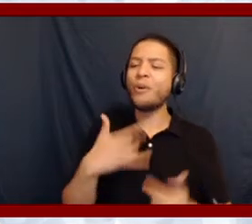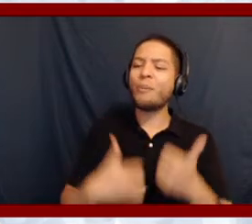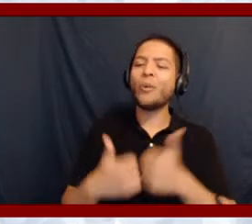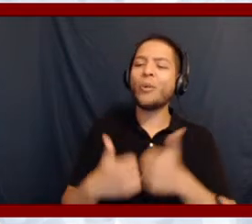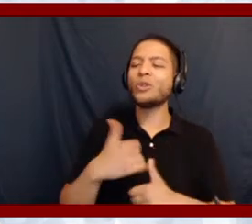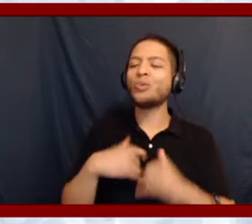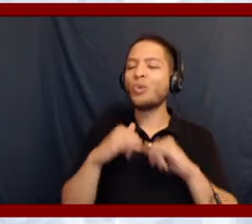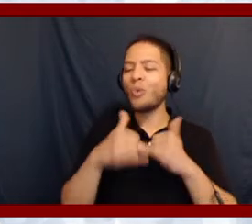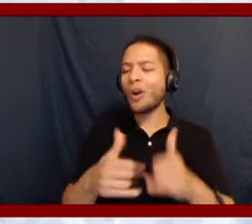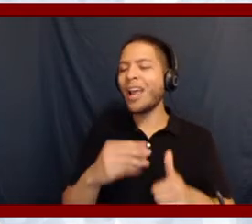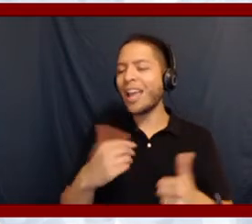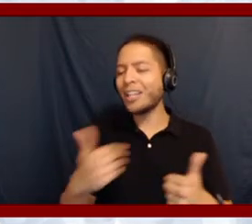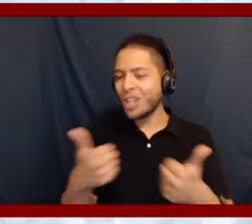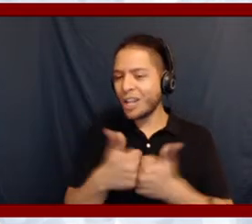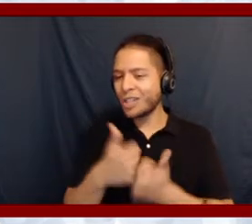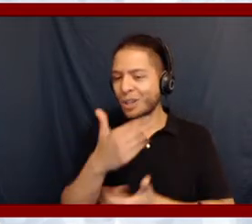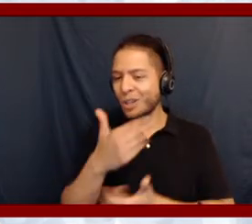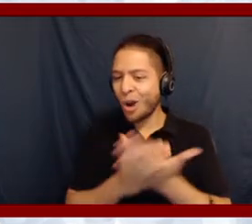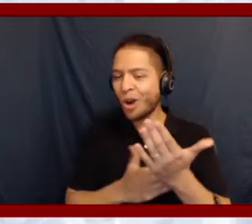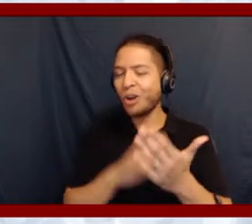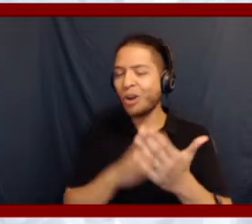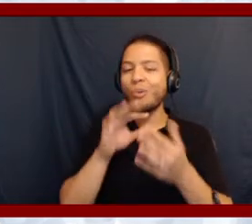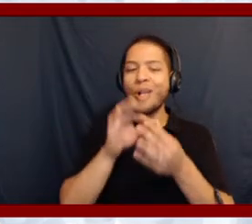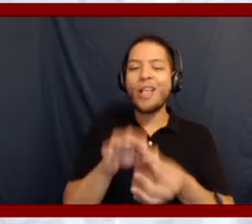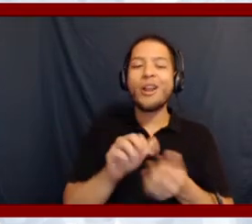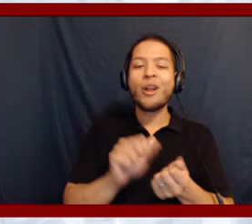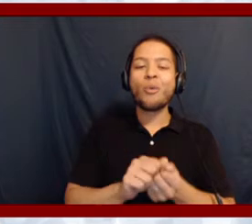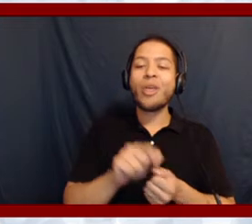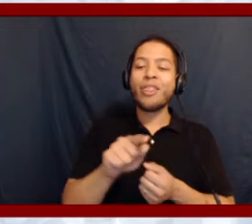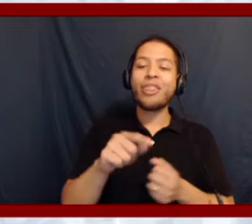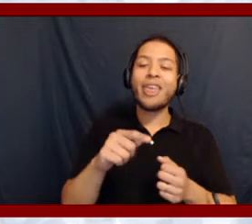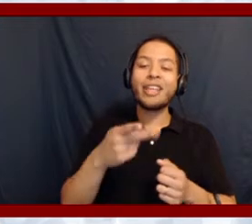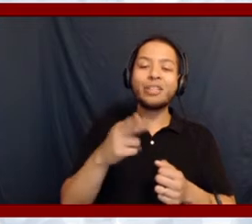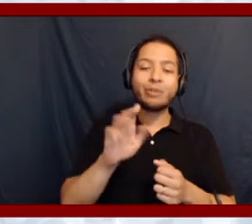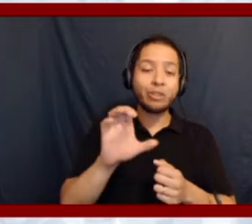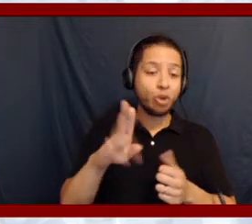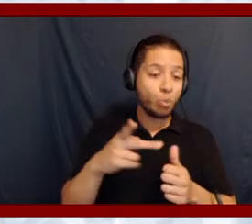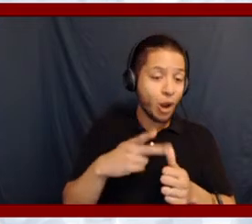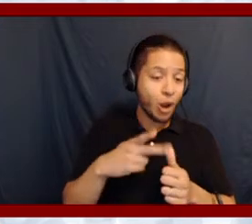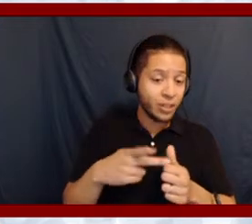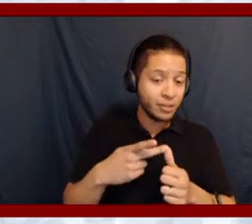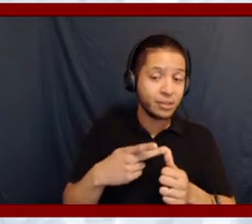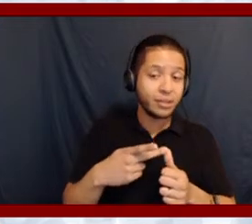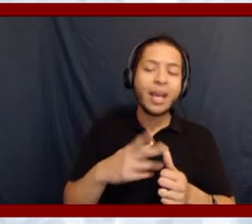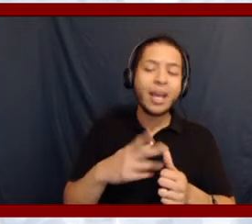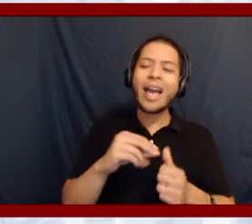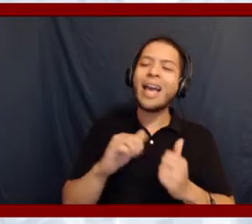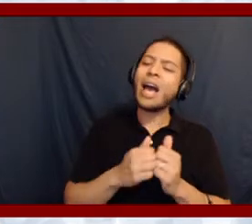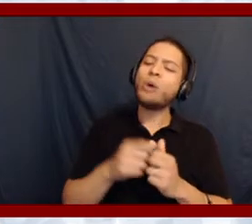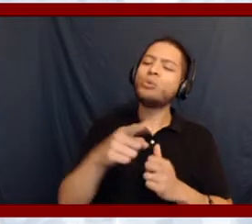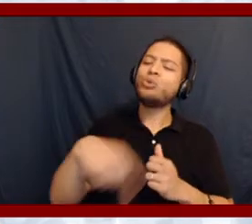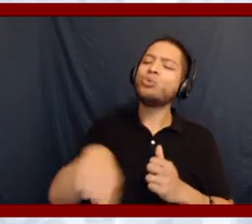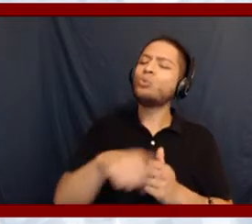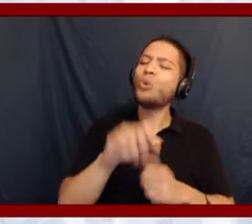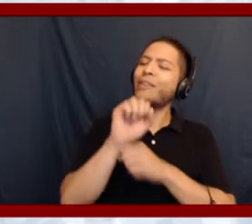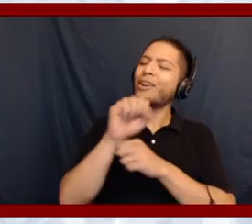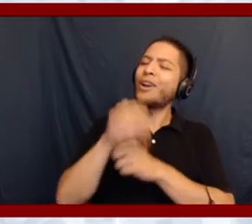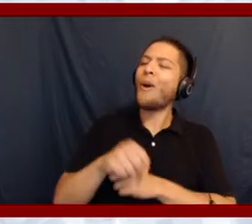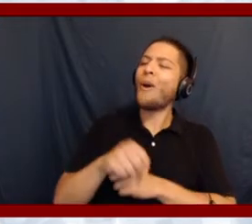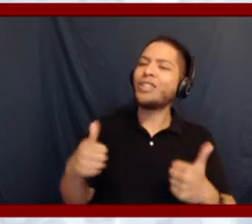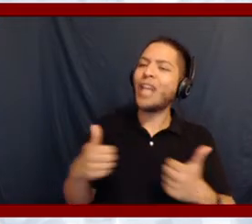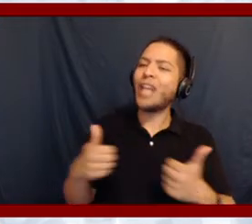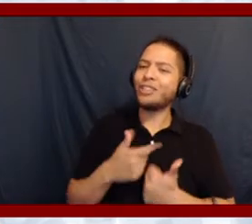your work dealing with priorities relating to HBCUs, and how do you overcome those challenges that you may